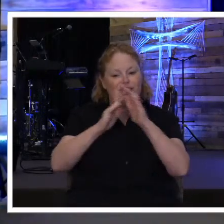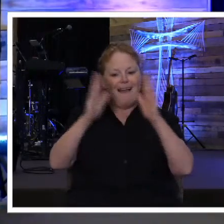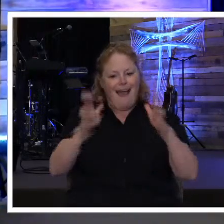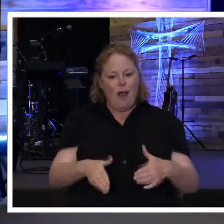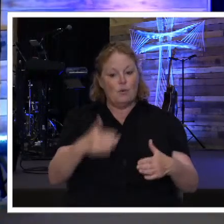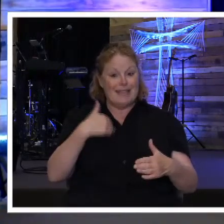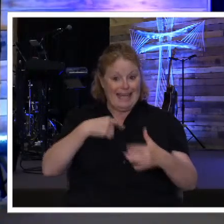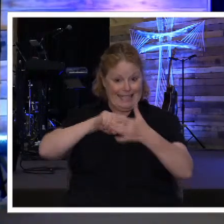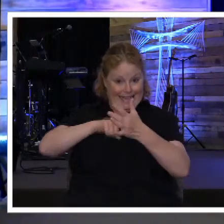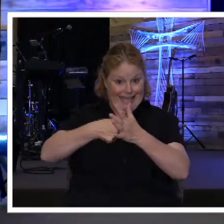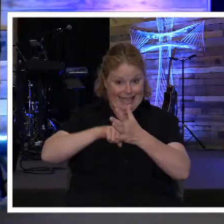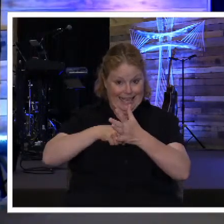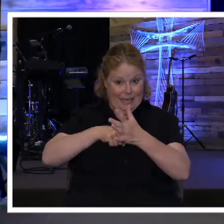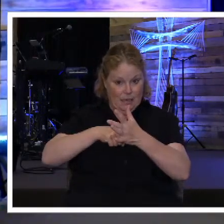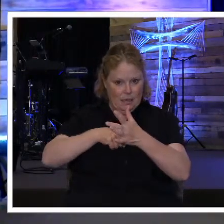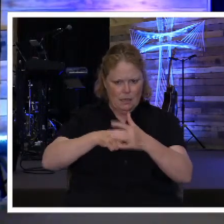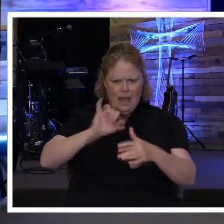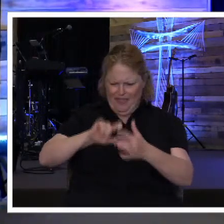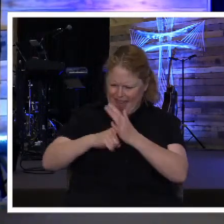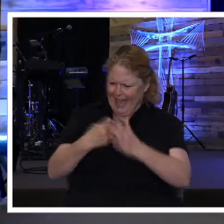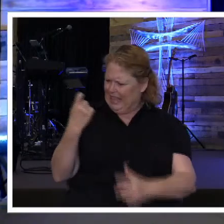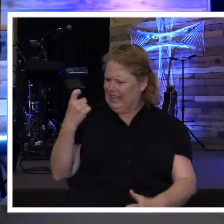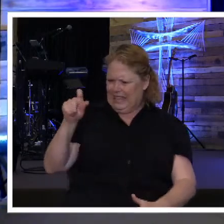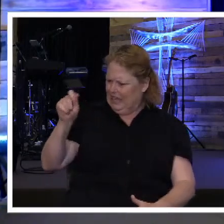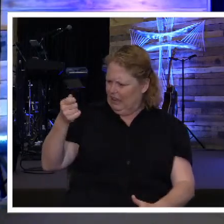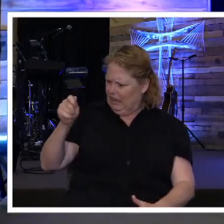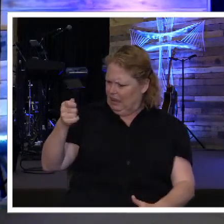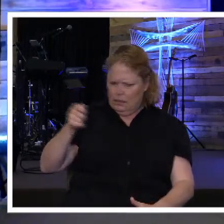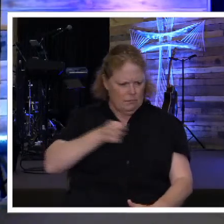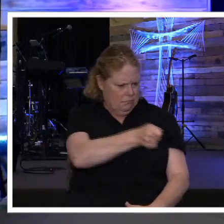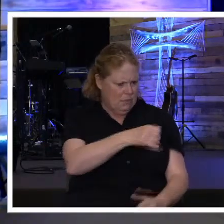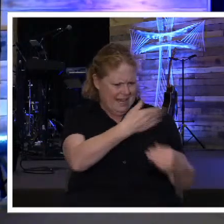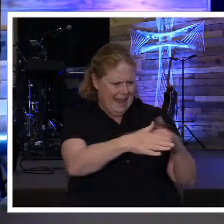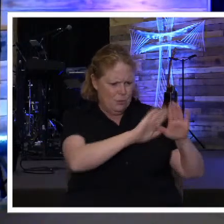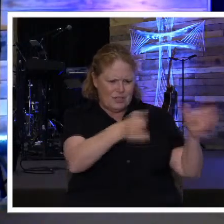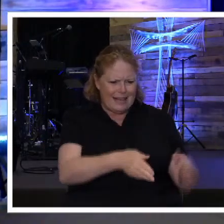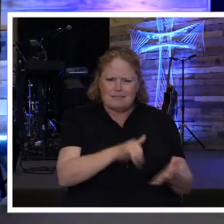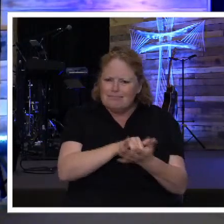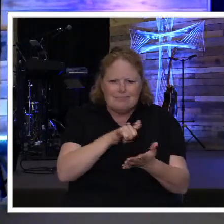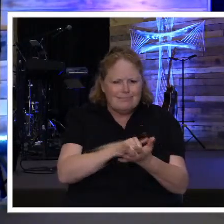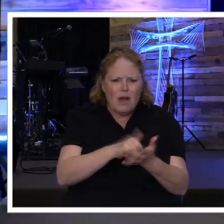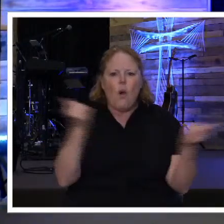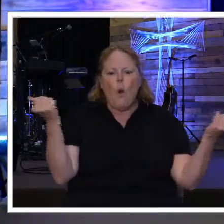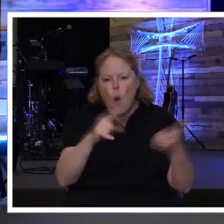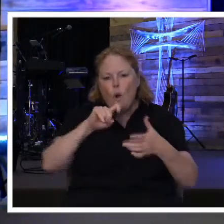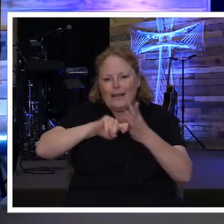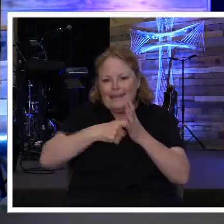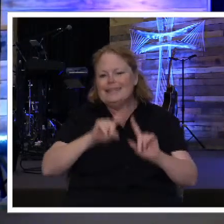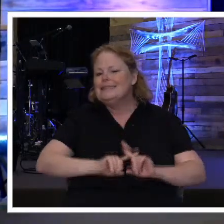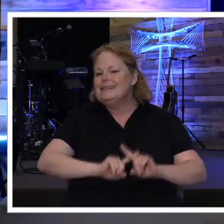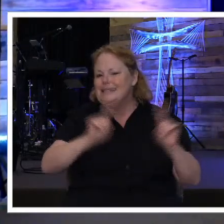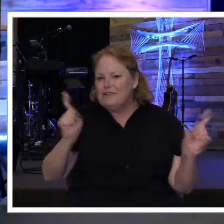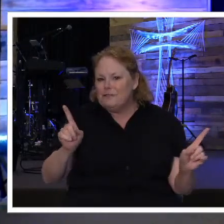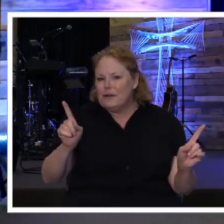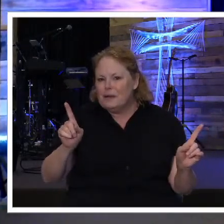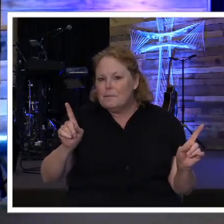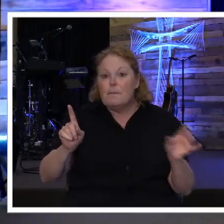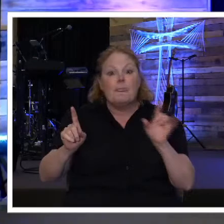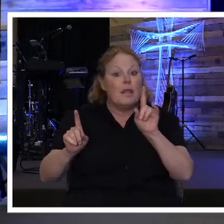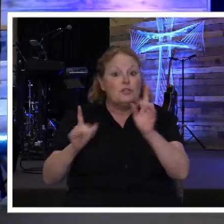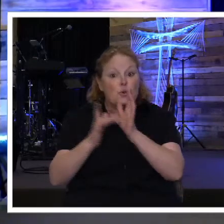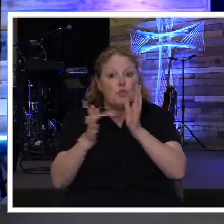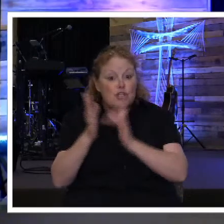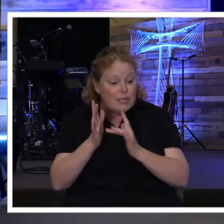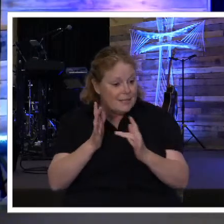your homes. One key won't fit every lock. Knowing this, he addresses this rich young ruler in a